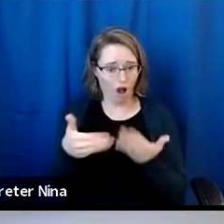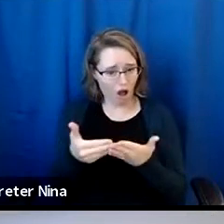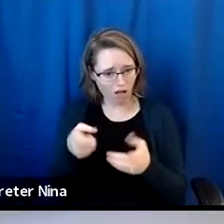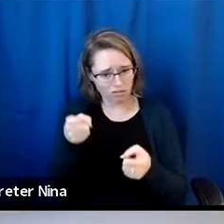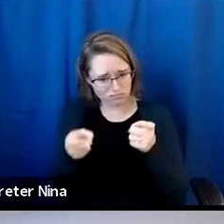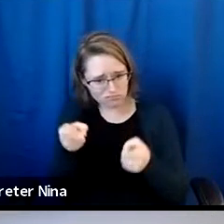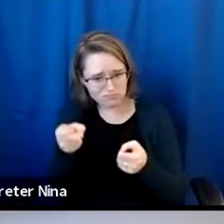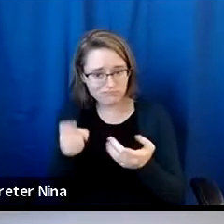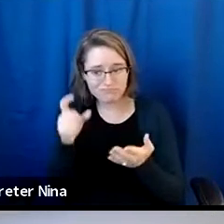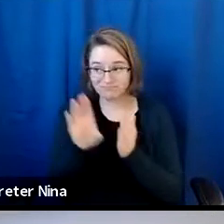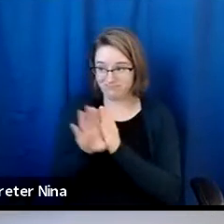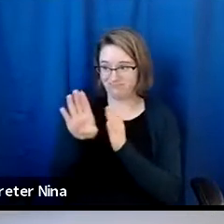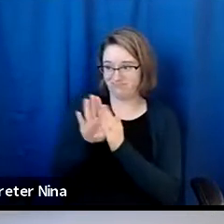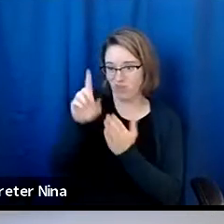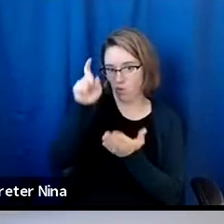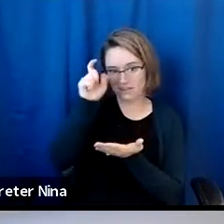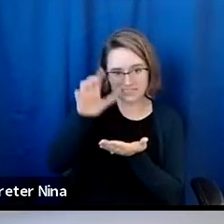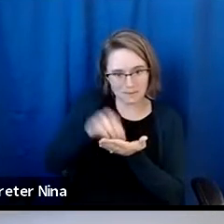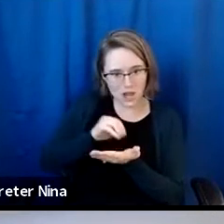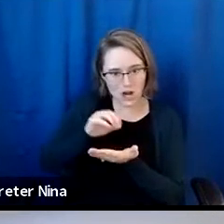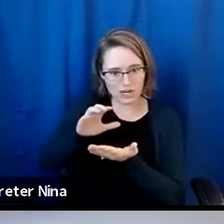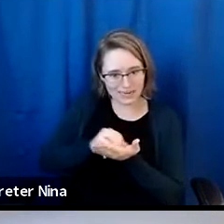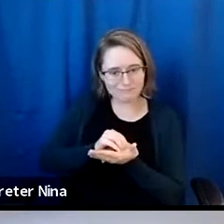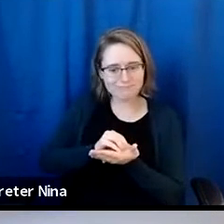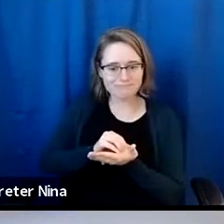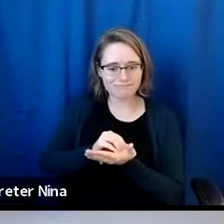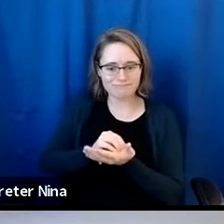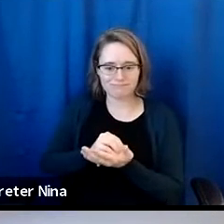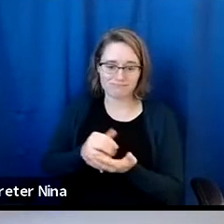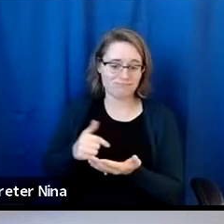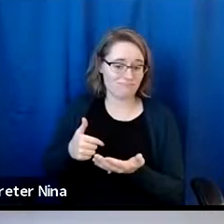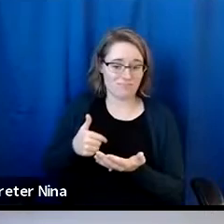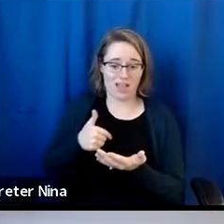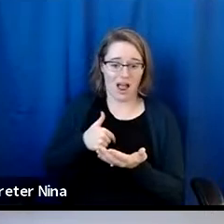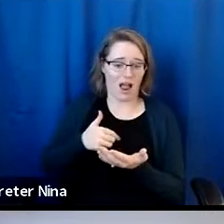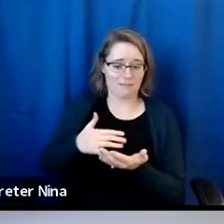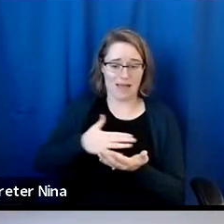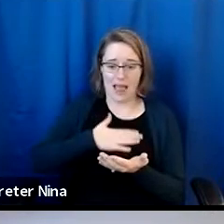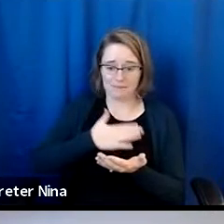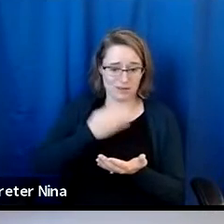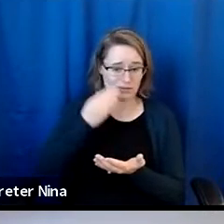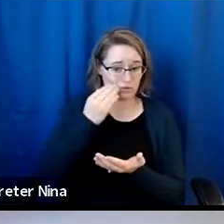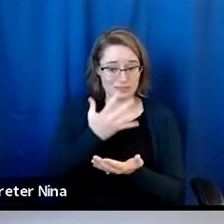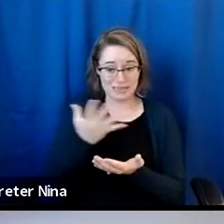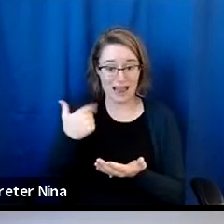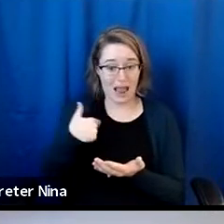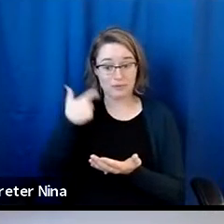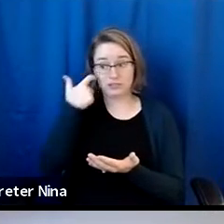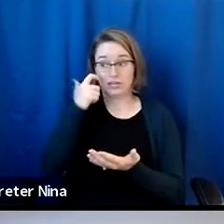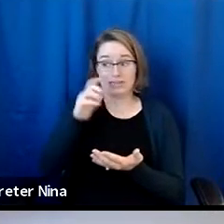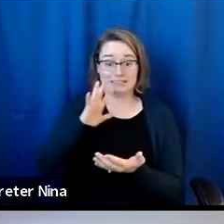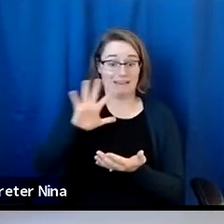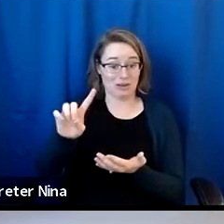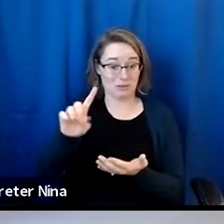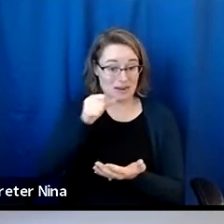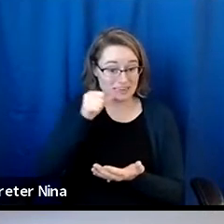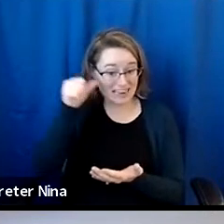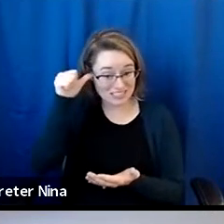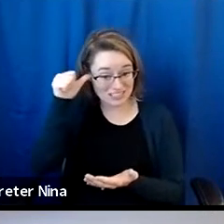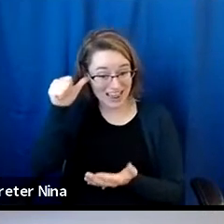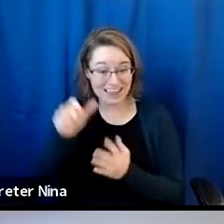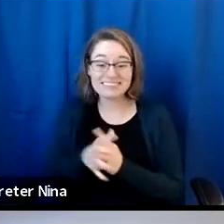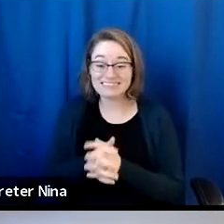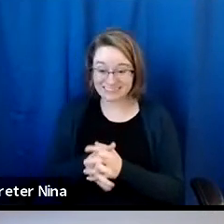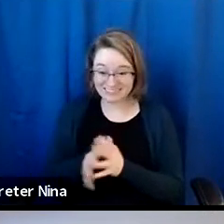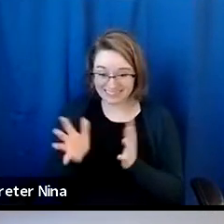of wisdom. I am very happy to say I just turned 51 yesterday, and